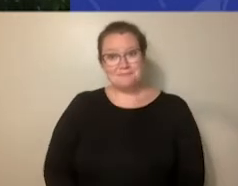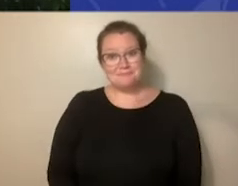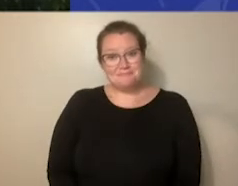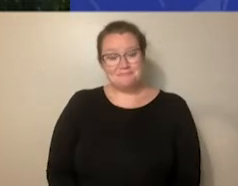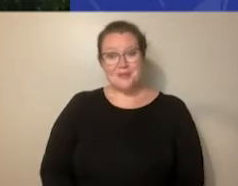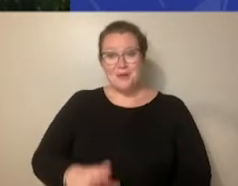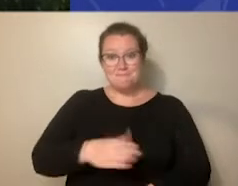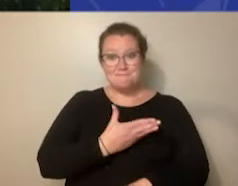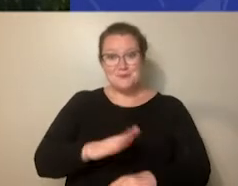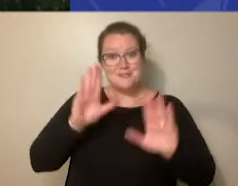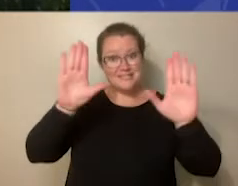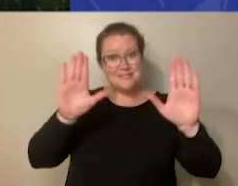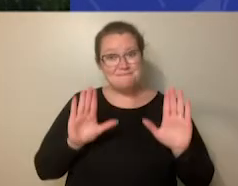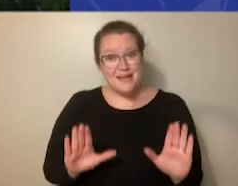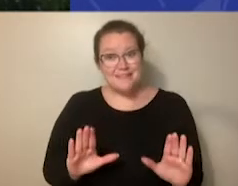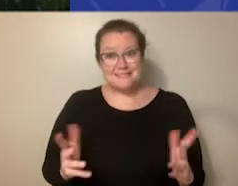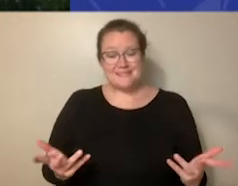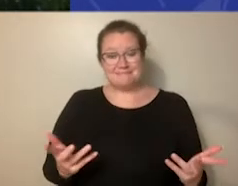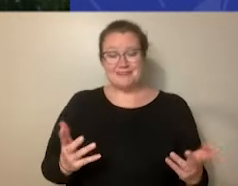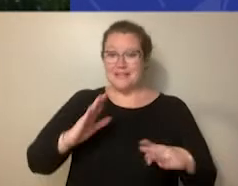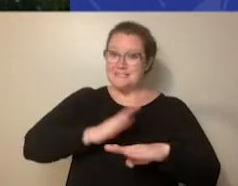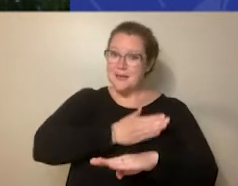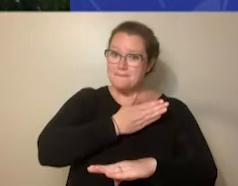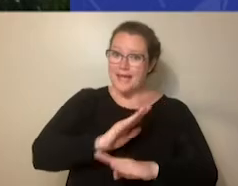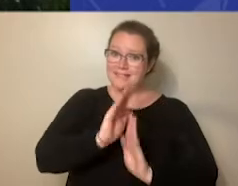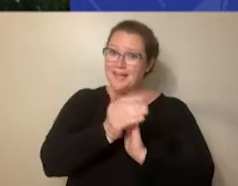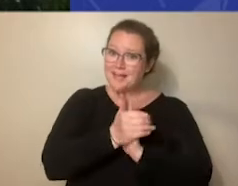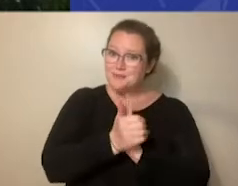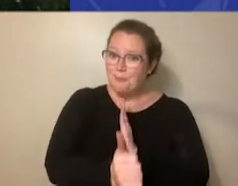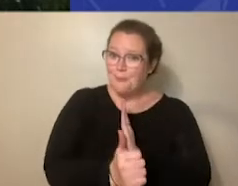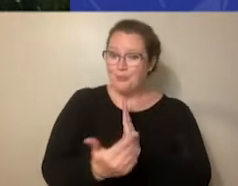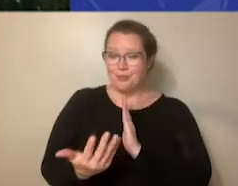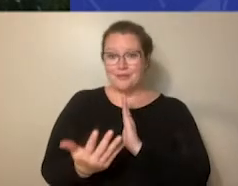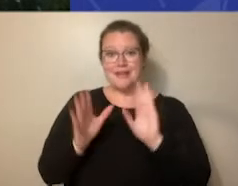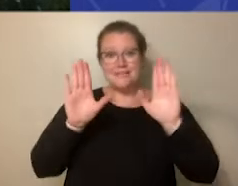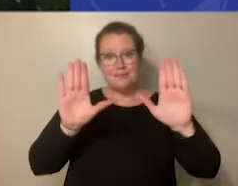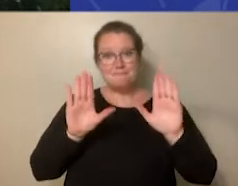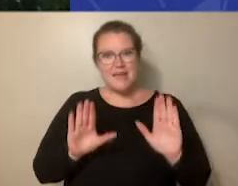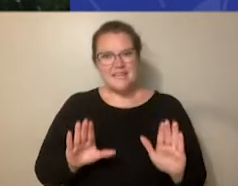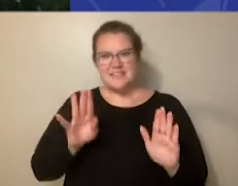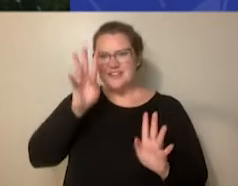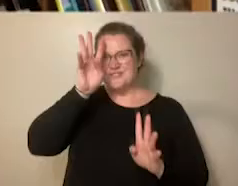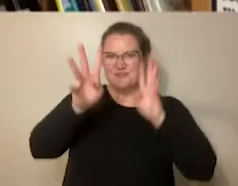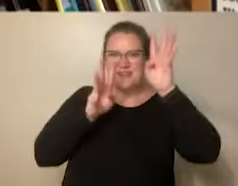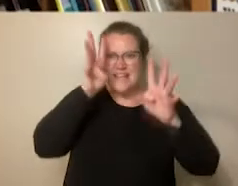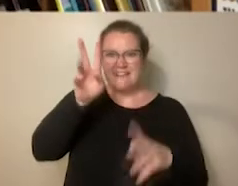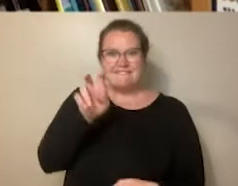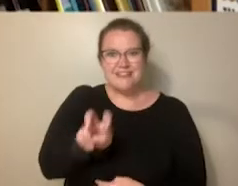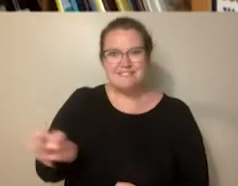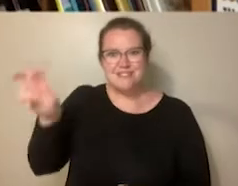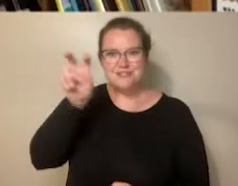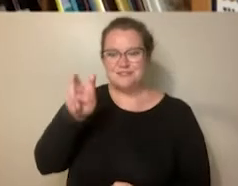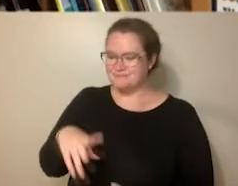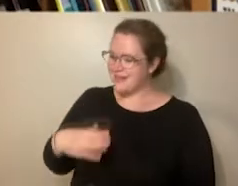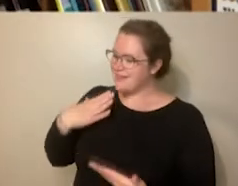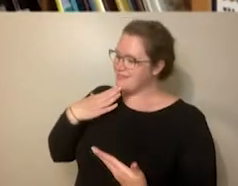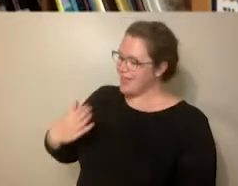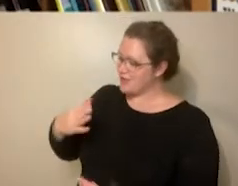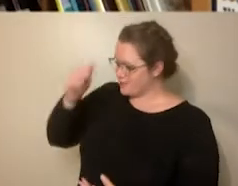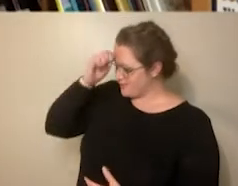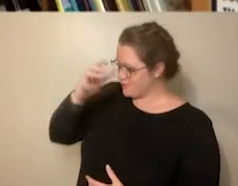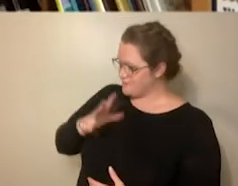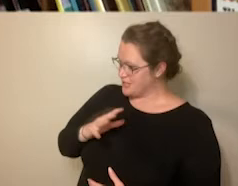music is amazing. It's an amazing tool. It's amazing creative adventure. Thank you, Mr. Smith.